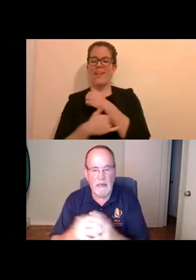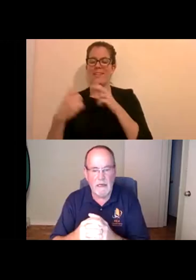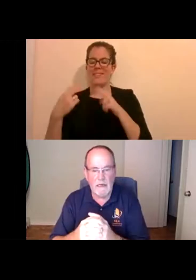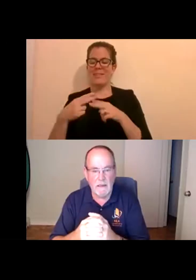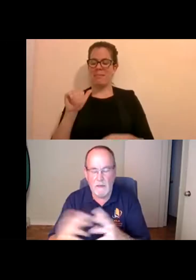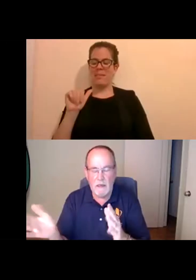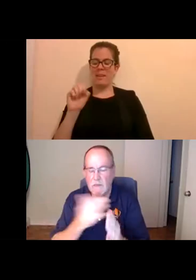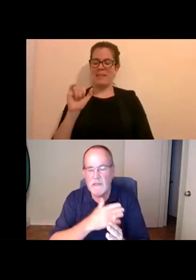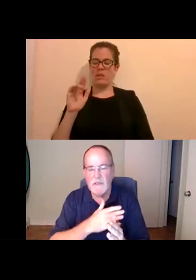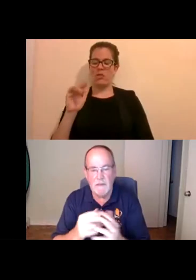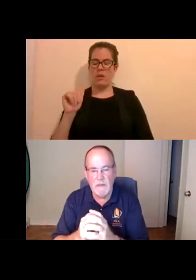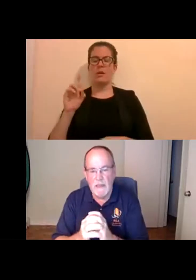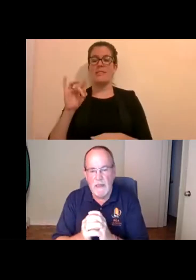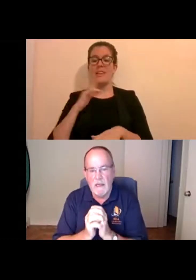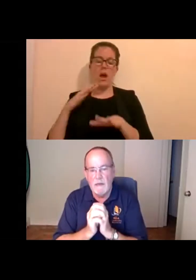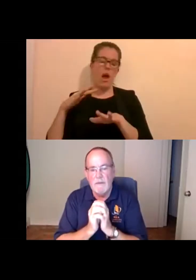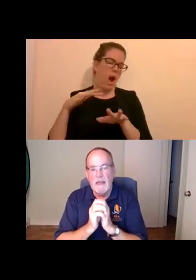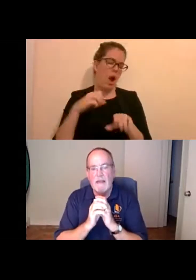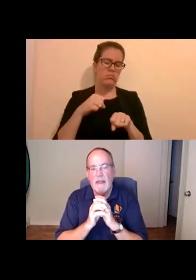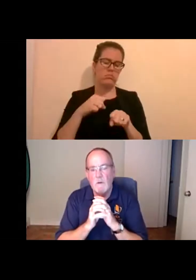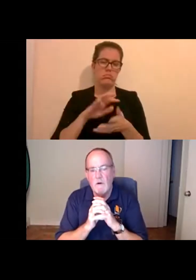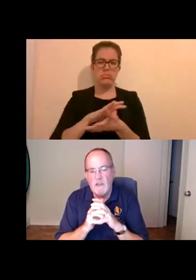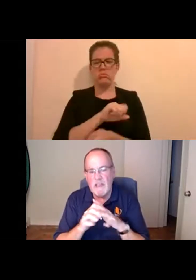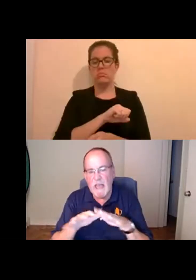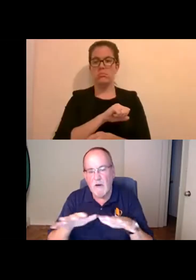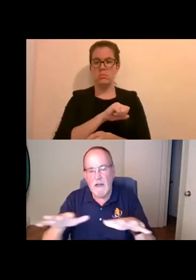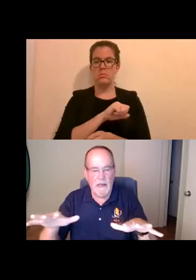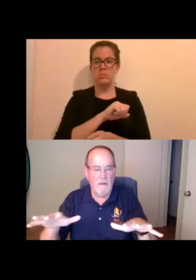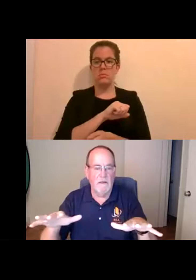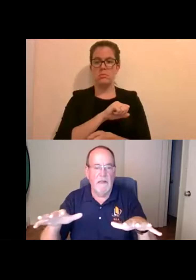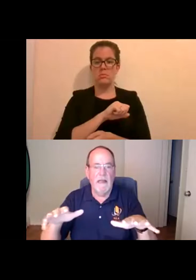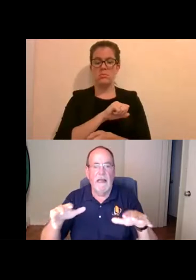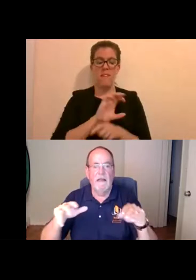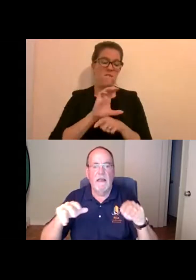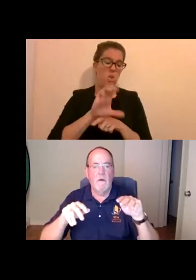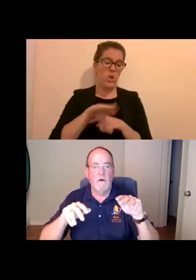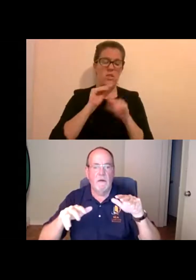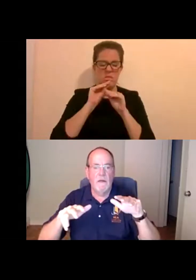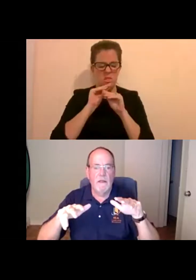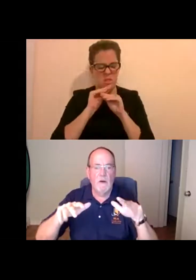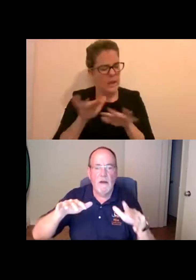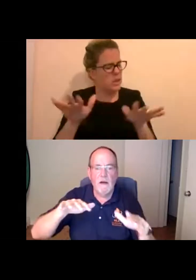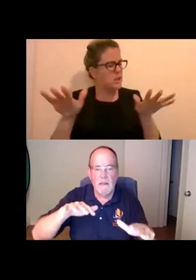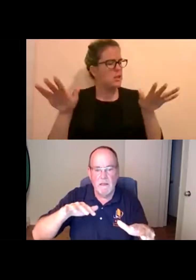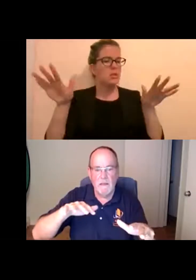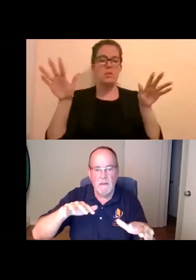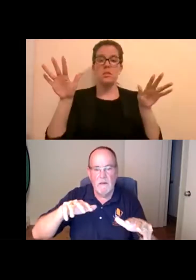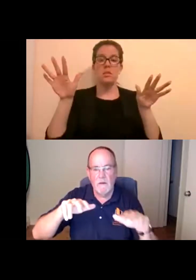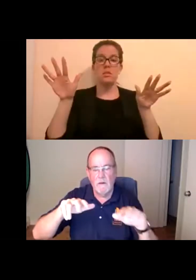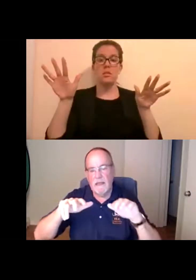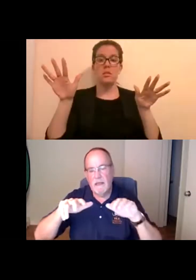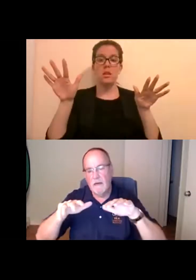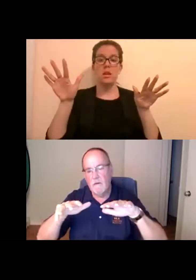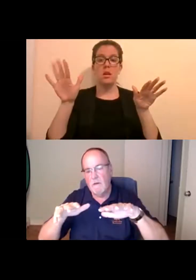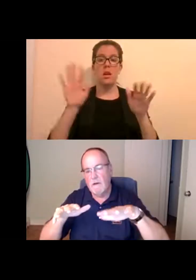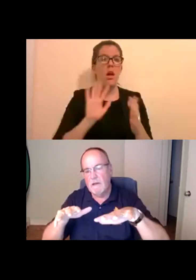something BC. And they were scattered out, and they were intermarried into,